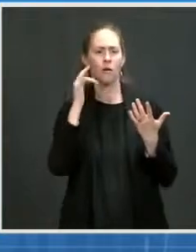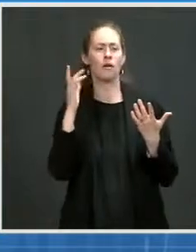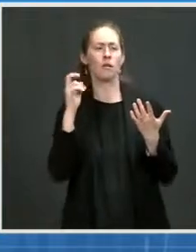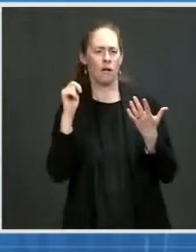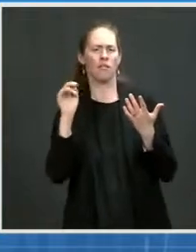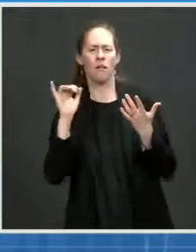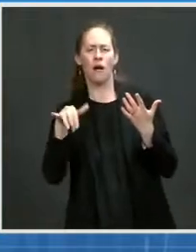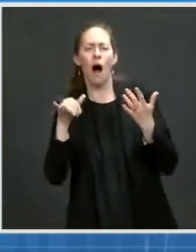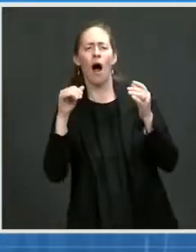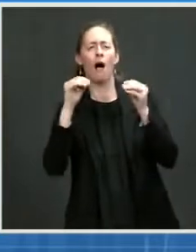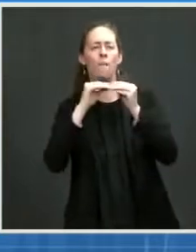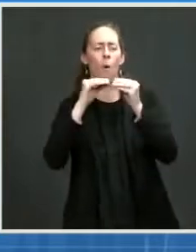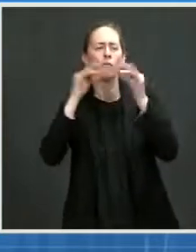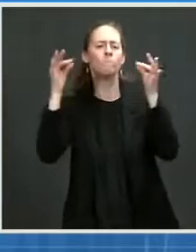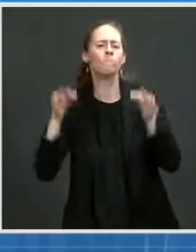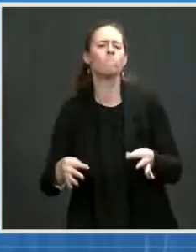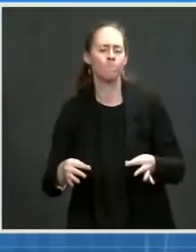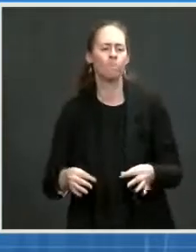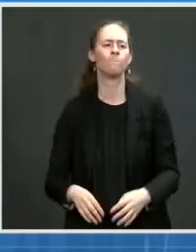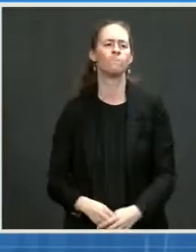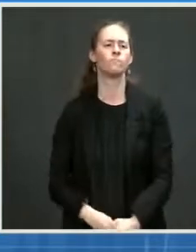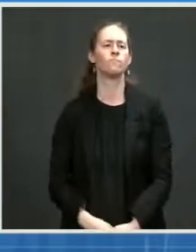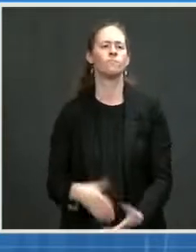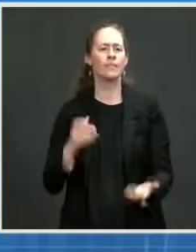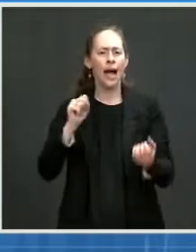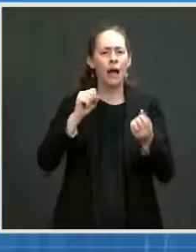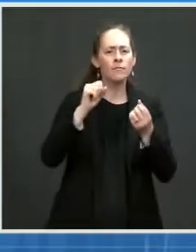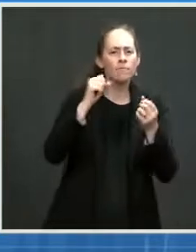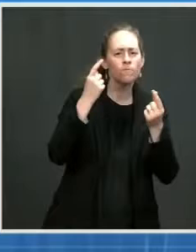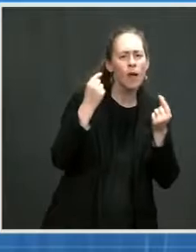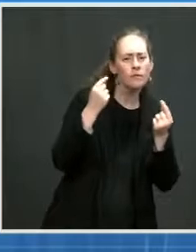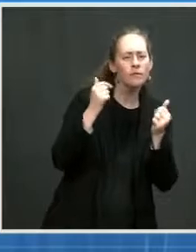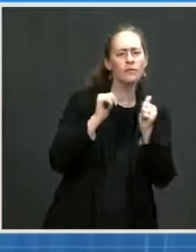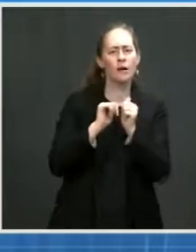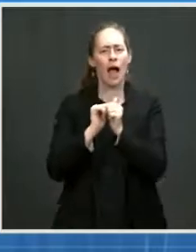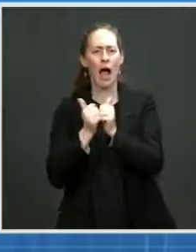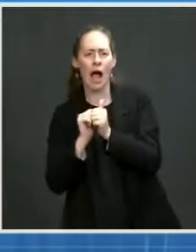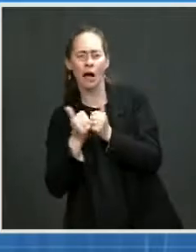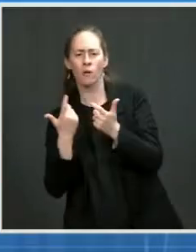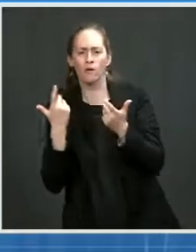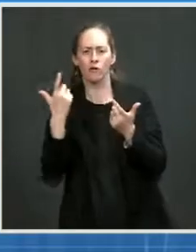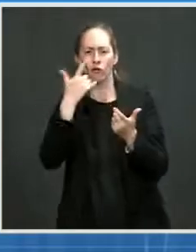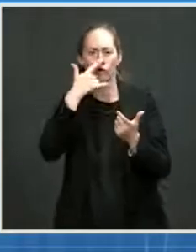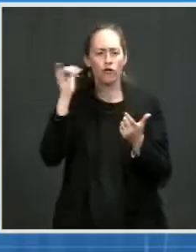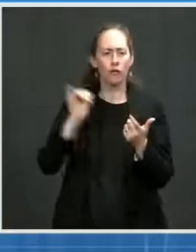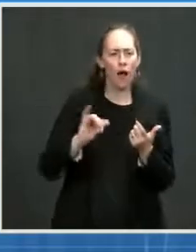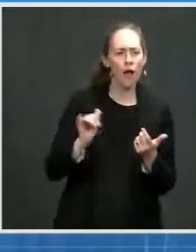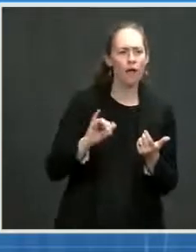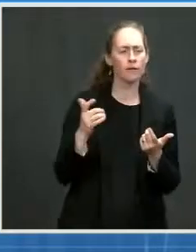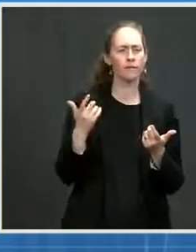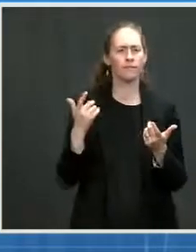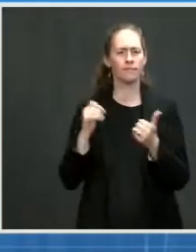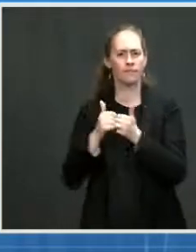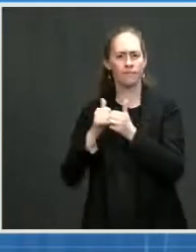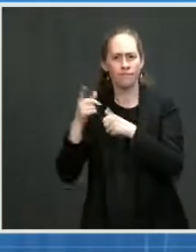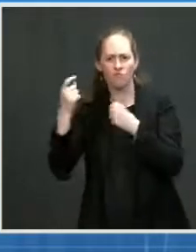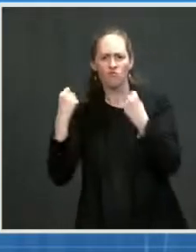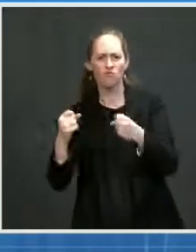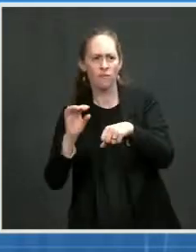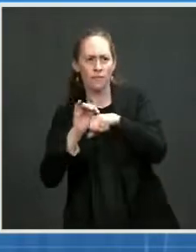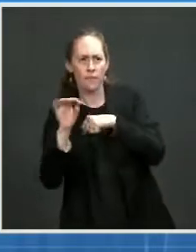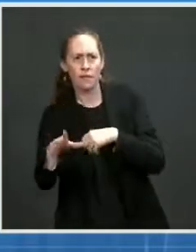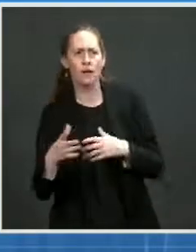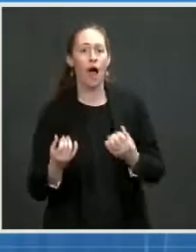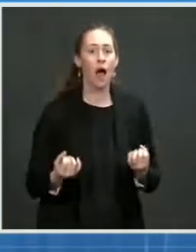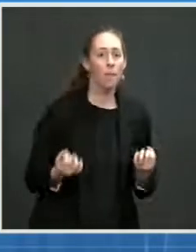level will you start? What is the differential between where you start and where the boost brings you? So the bottom line, I'd like to give you